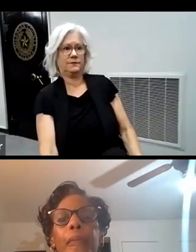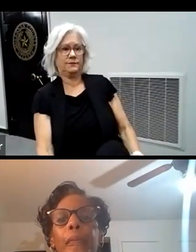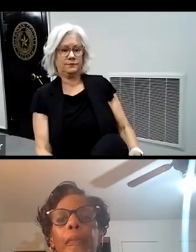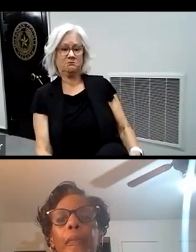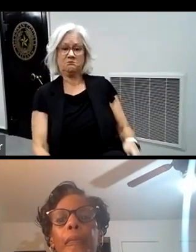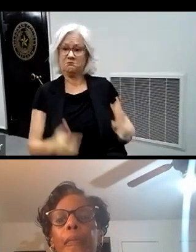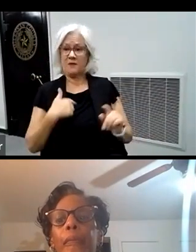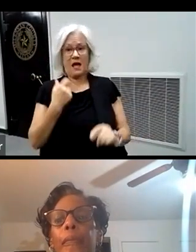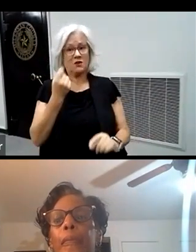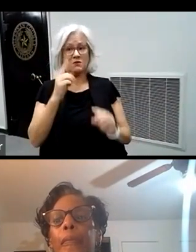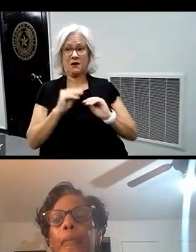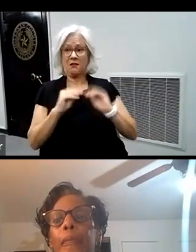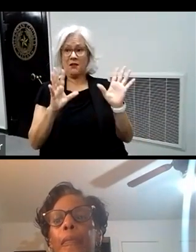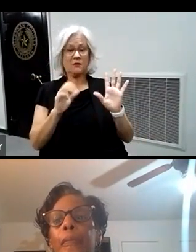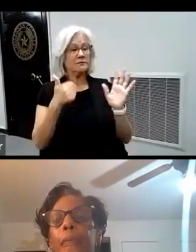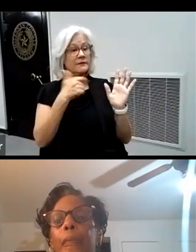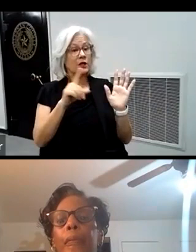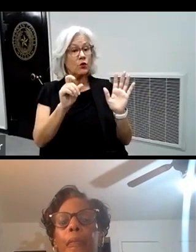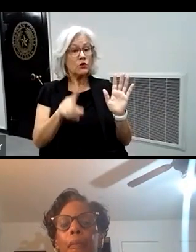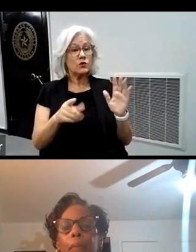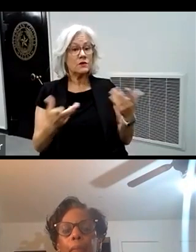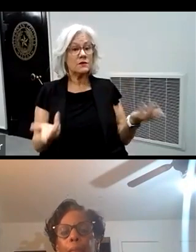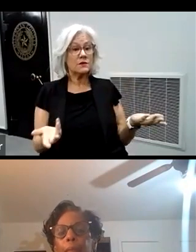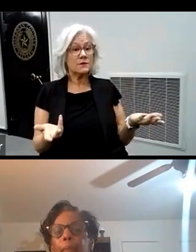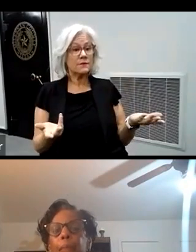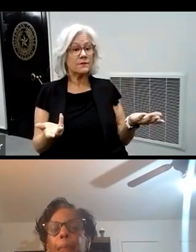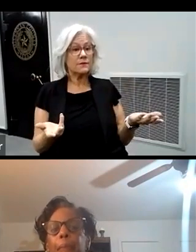self-explanatory. Any questions anyone would have?